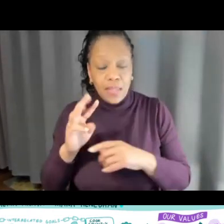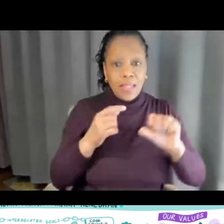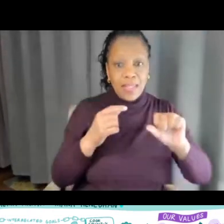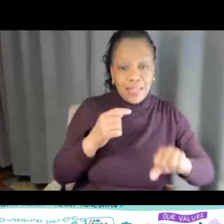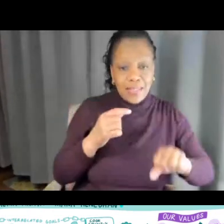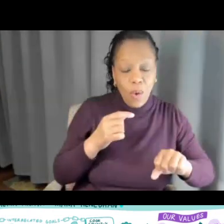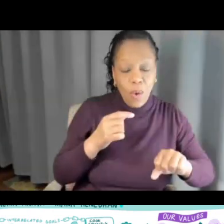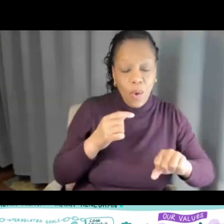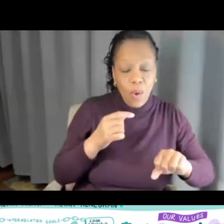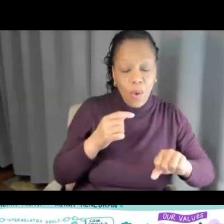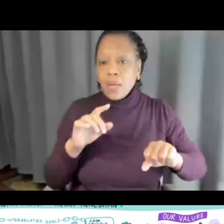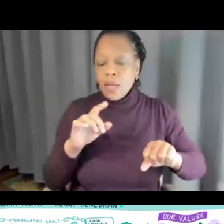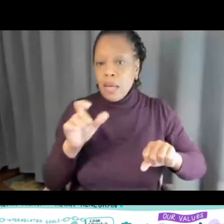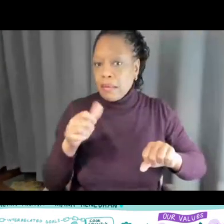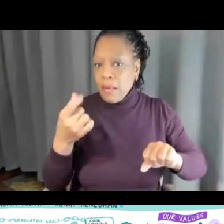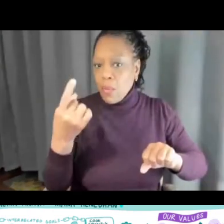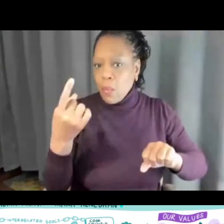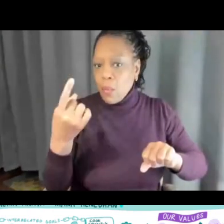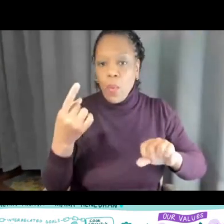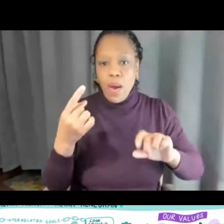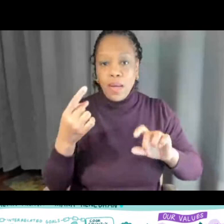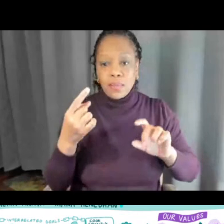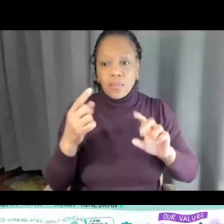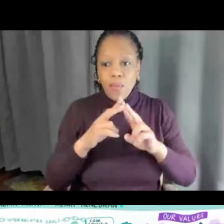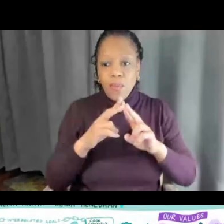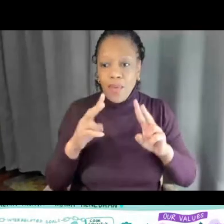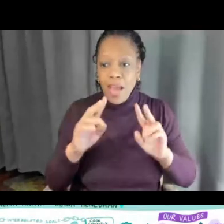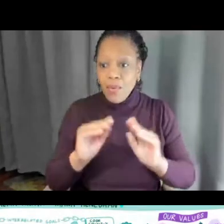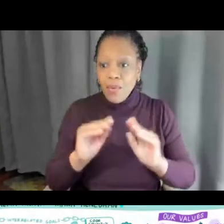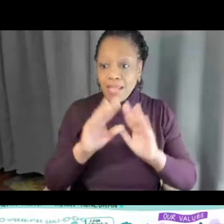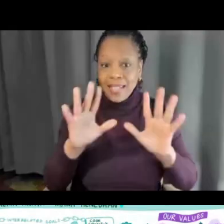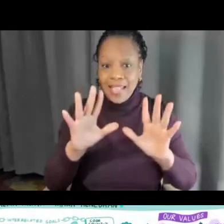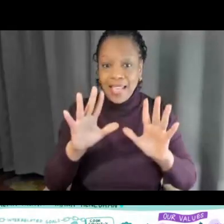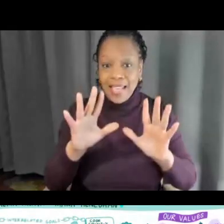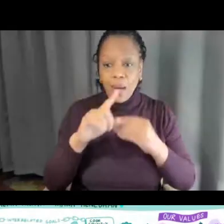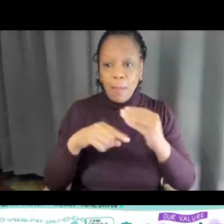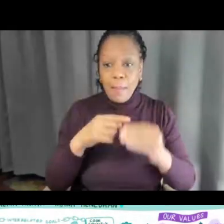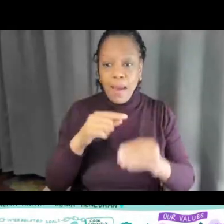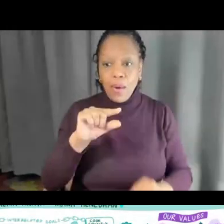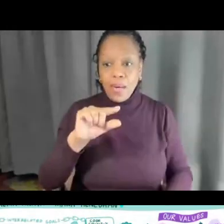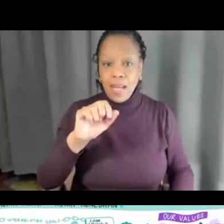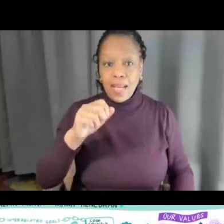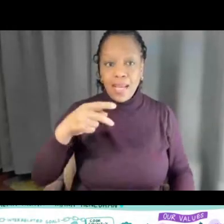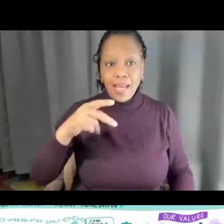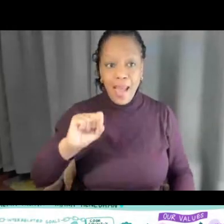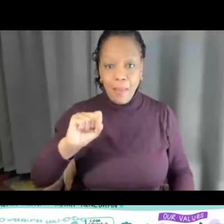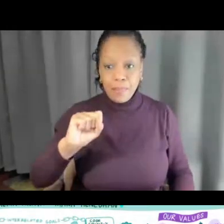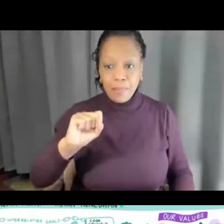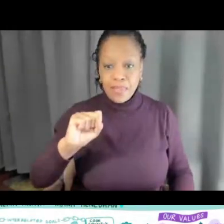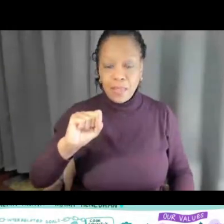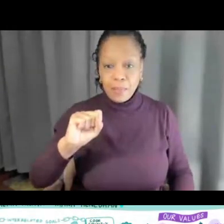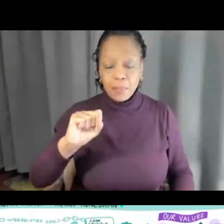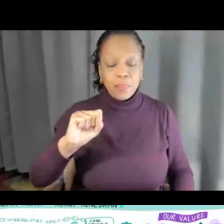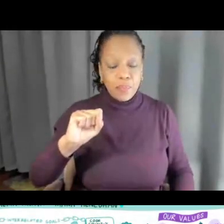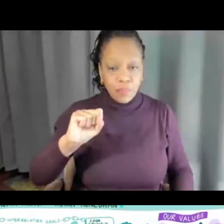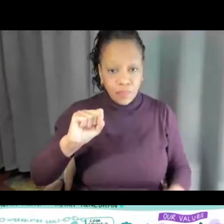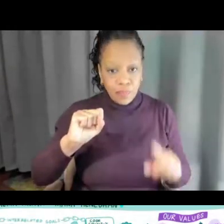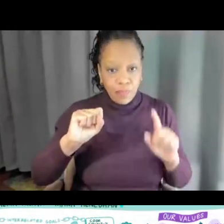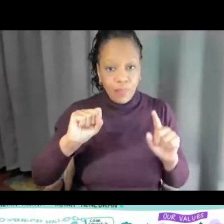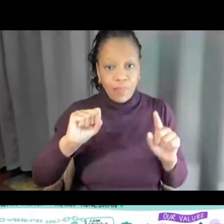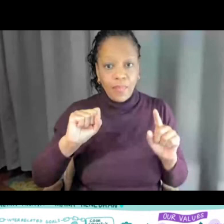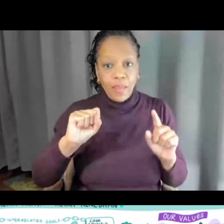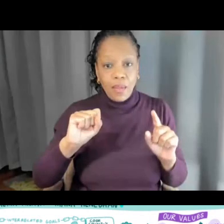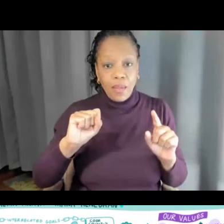And so very clear about where those gaps are. And I'd say, all of